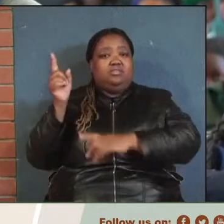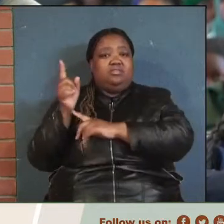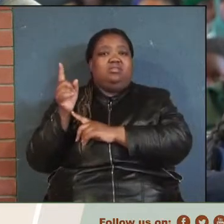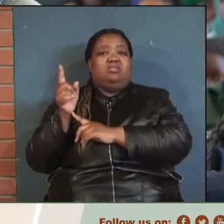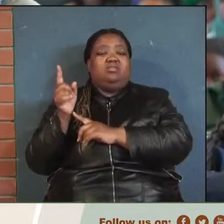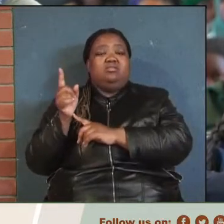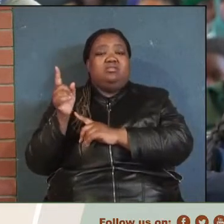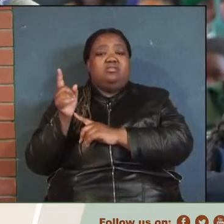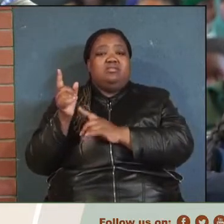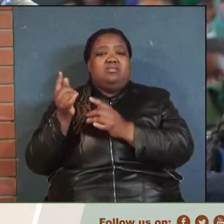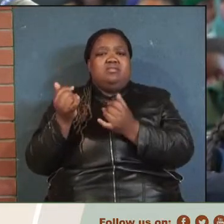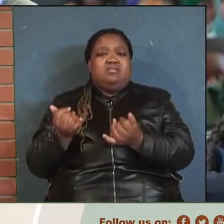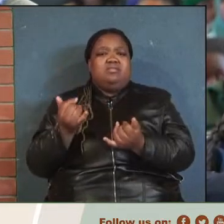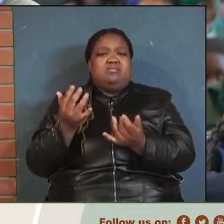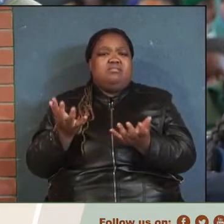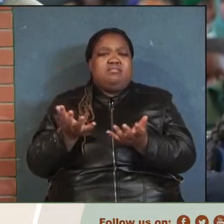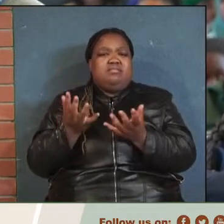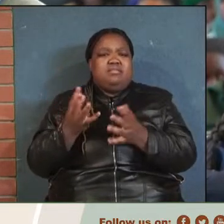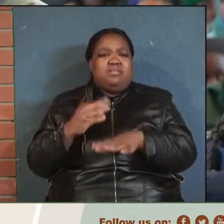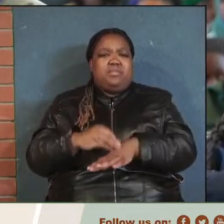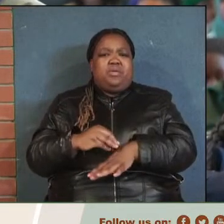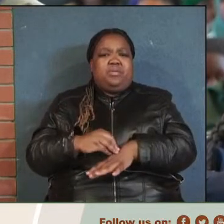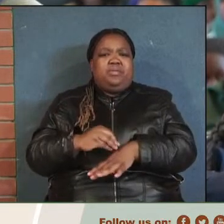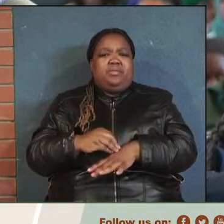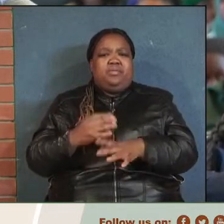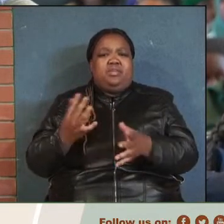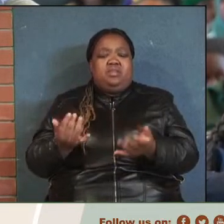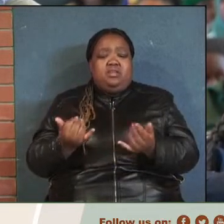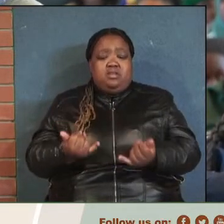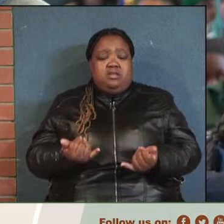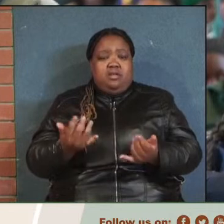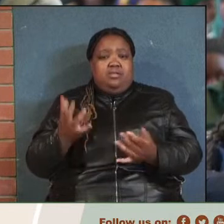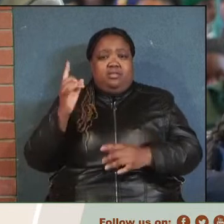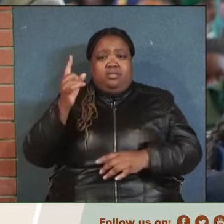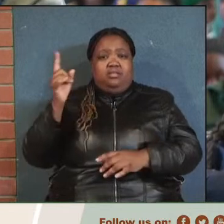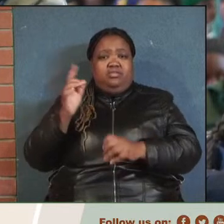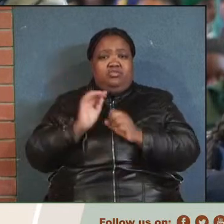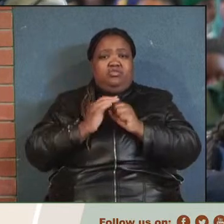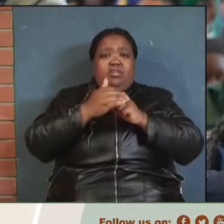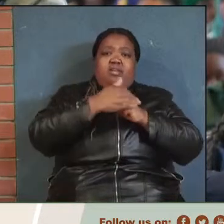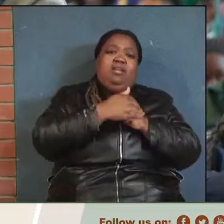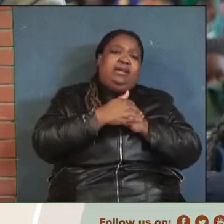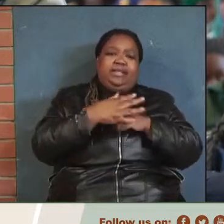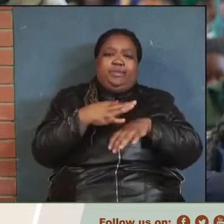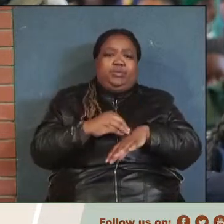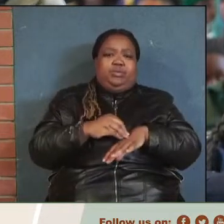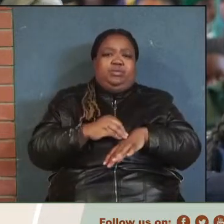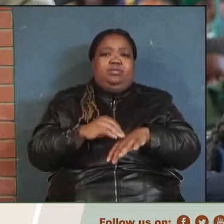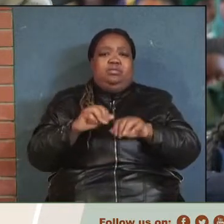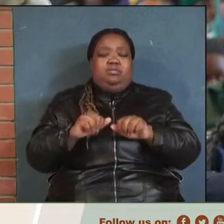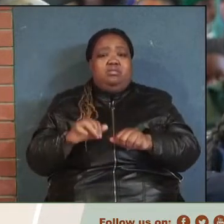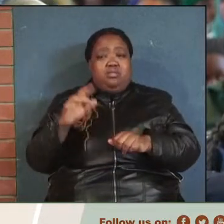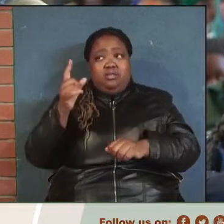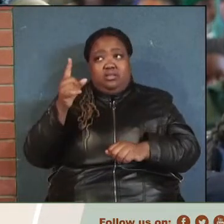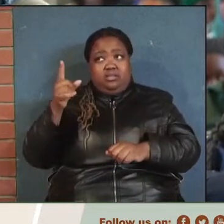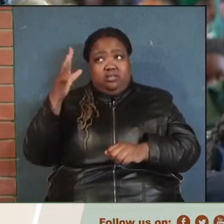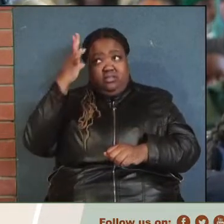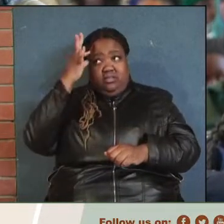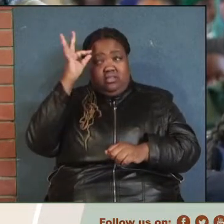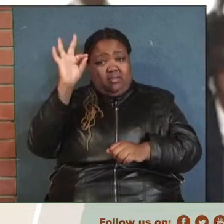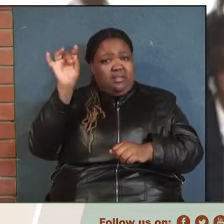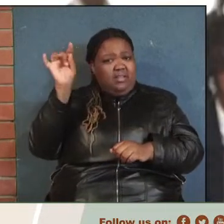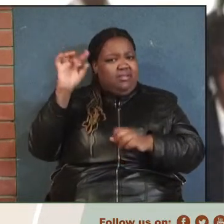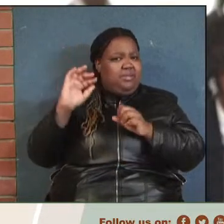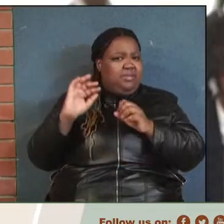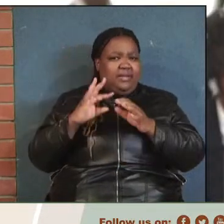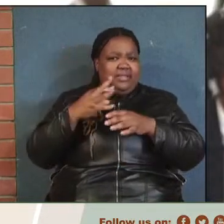recent situation. I want you to answer me. The teachers are hiding the recent situation. How do you expect the government to intervene while the teachers are hiding the recent